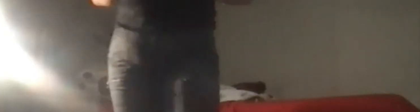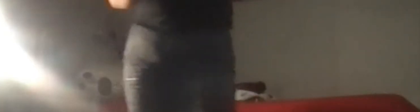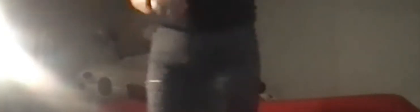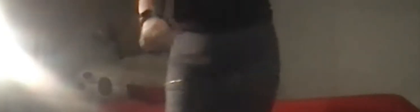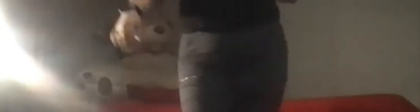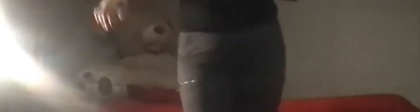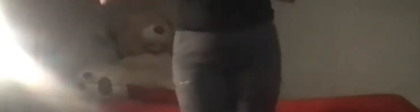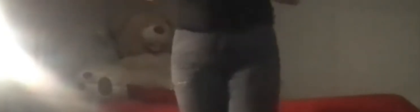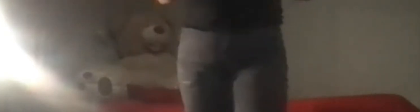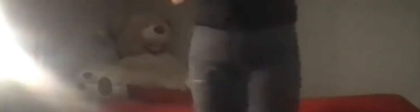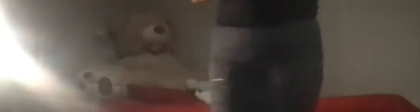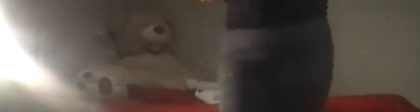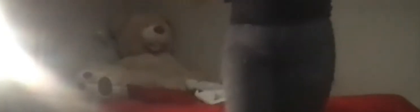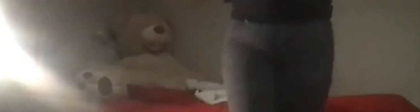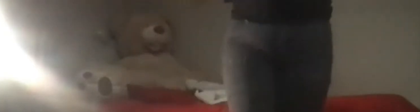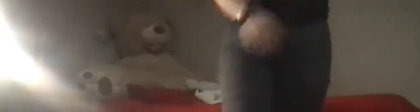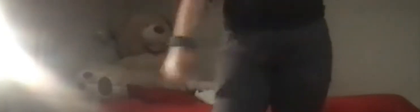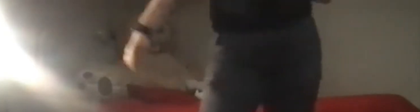that's not what you're used to.